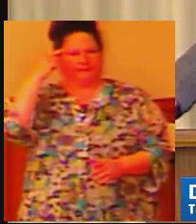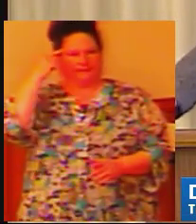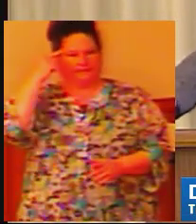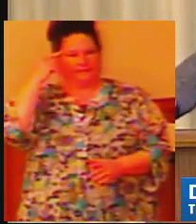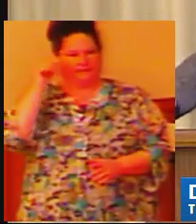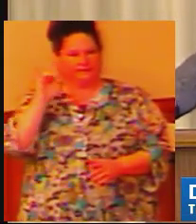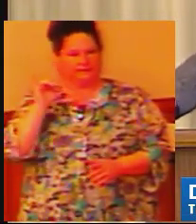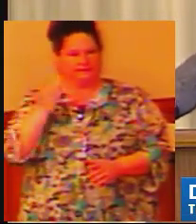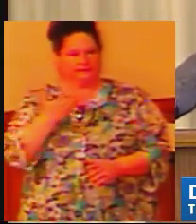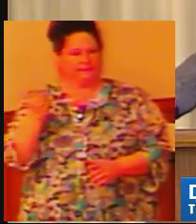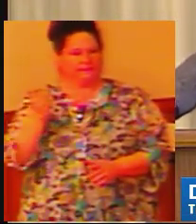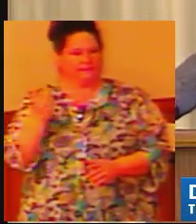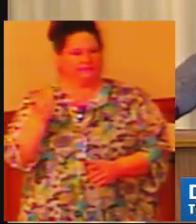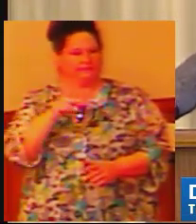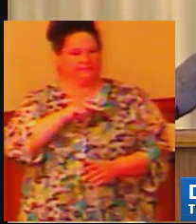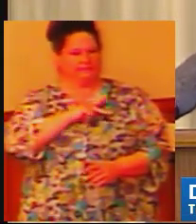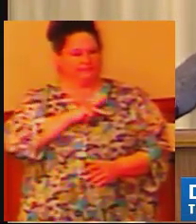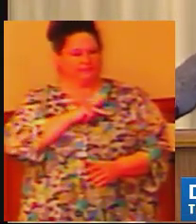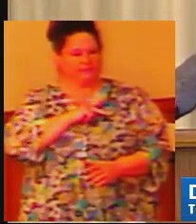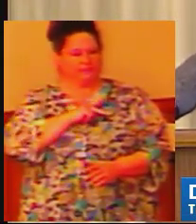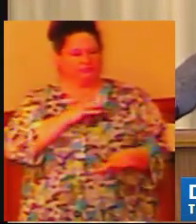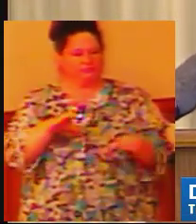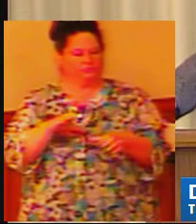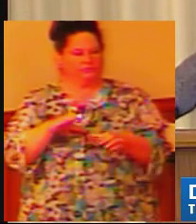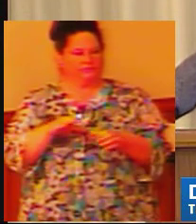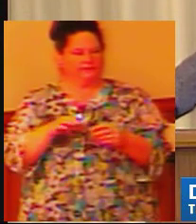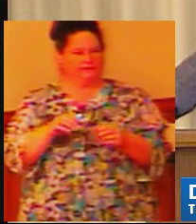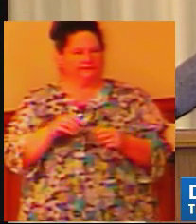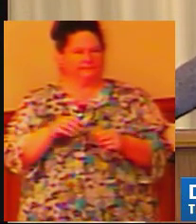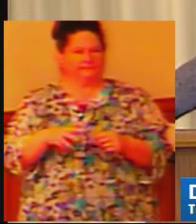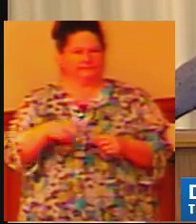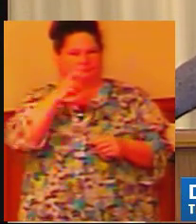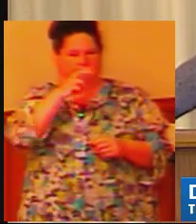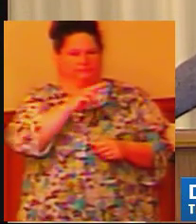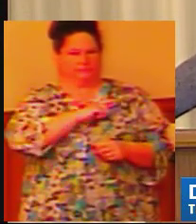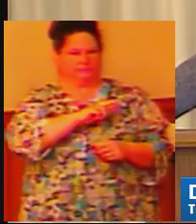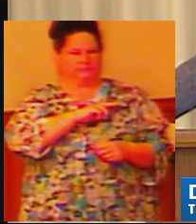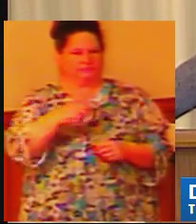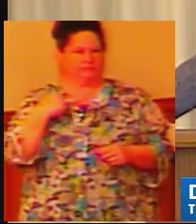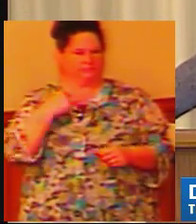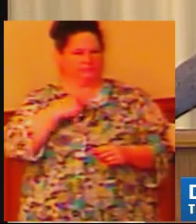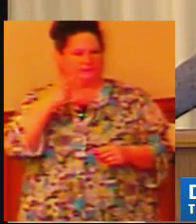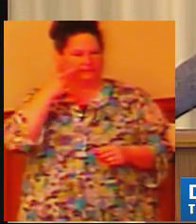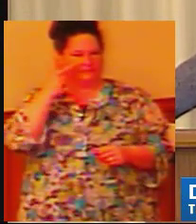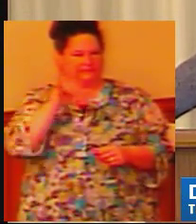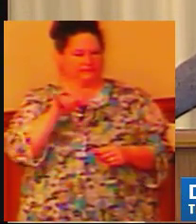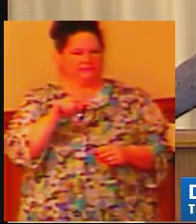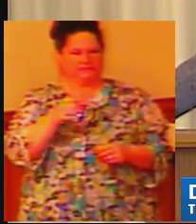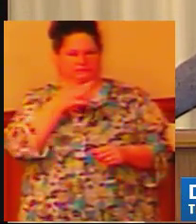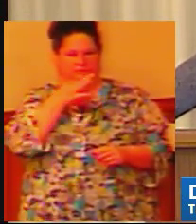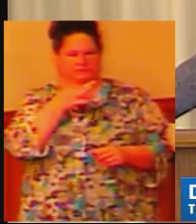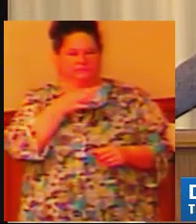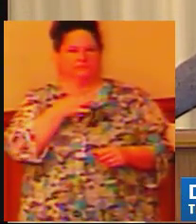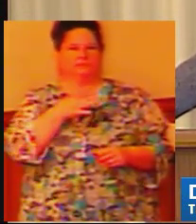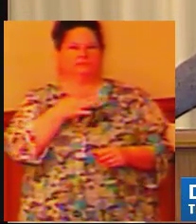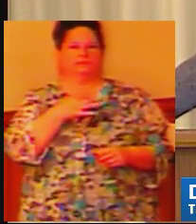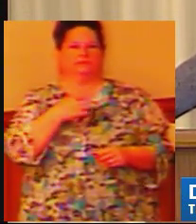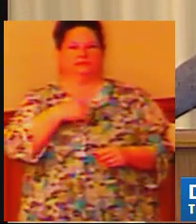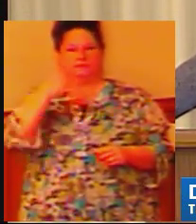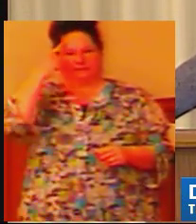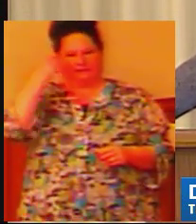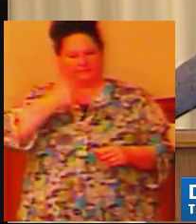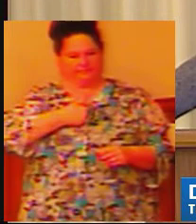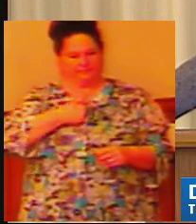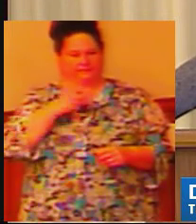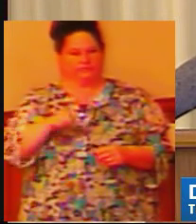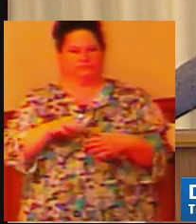did, he was obviously super religious, and we're going to find some of that out. I thought that myself, with myself, that I ought